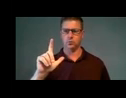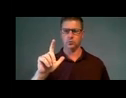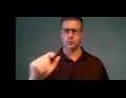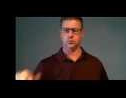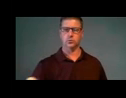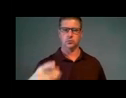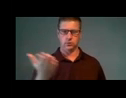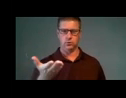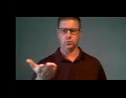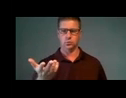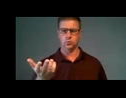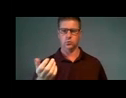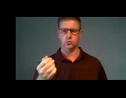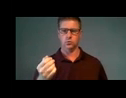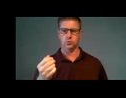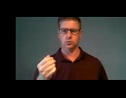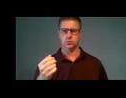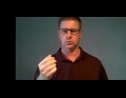Here.